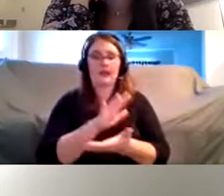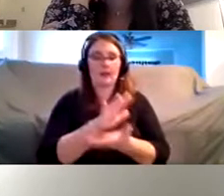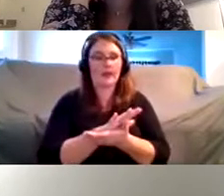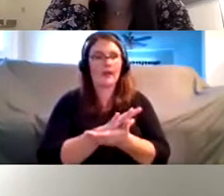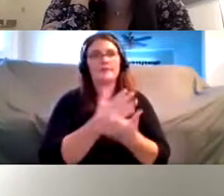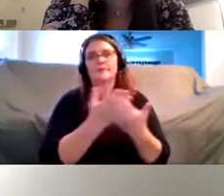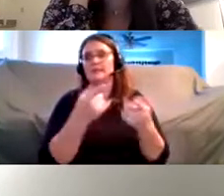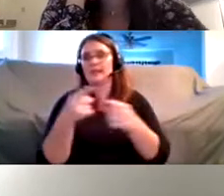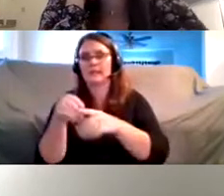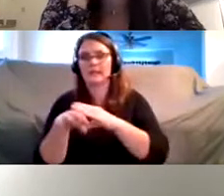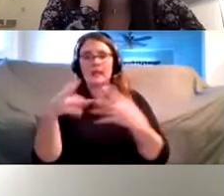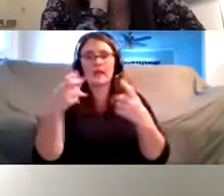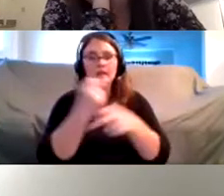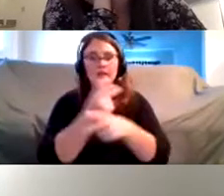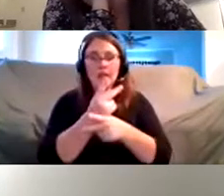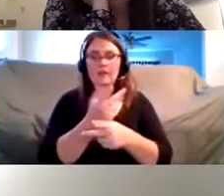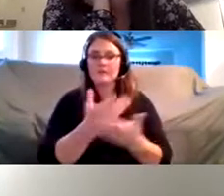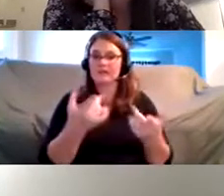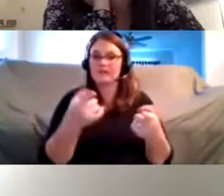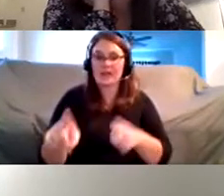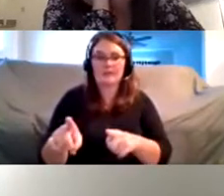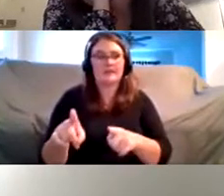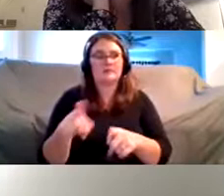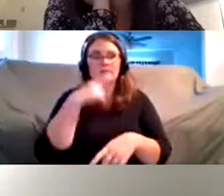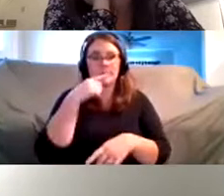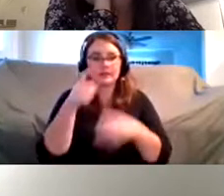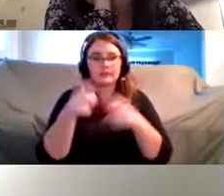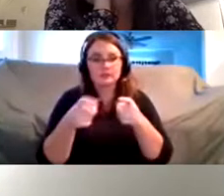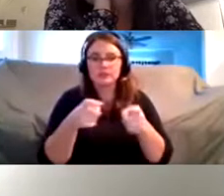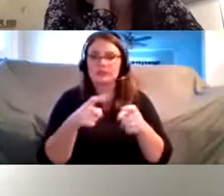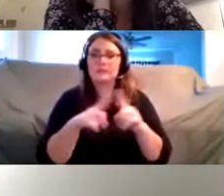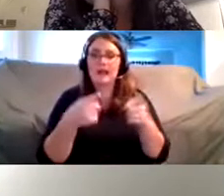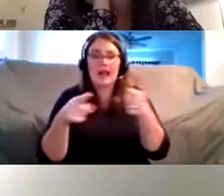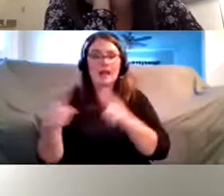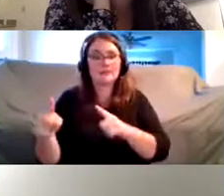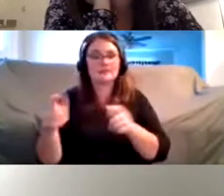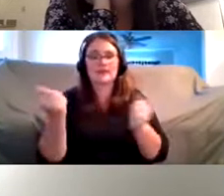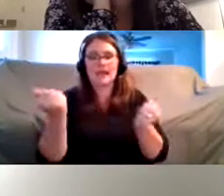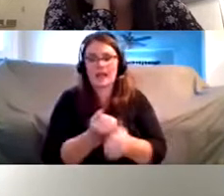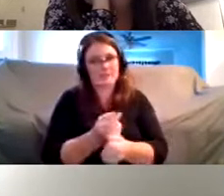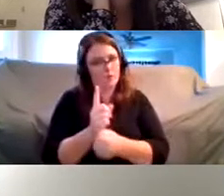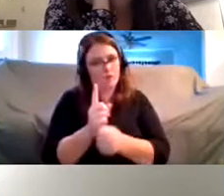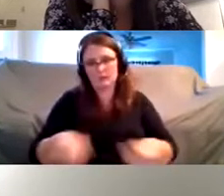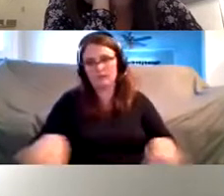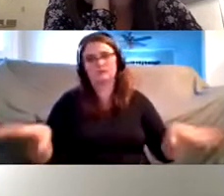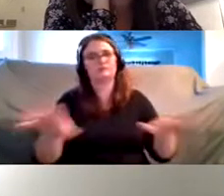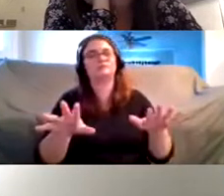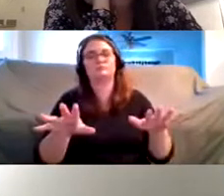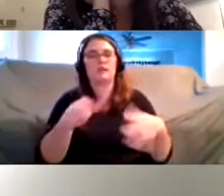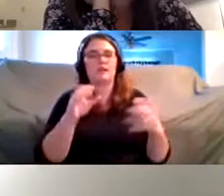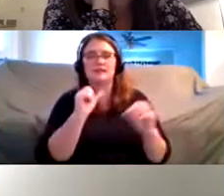in public administration, but there are things that happen everywhere. So there's not, leaving the